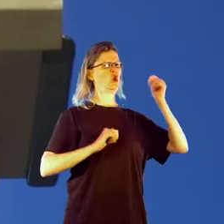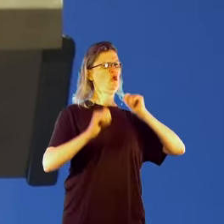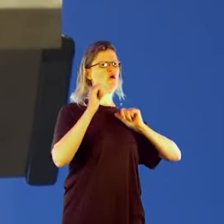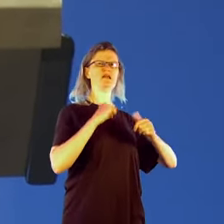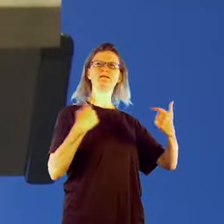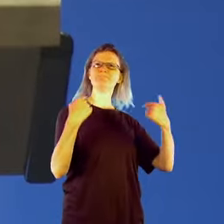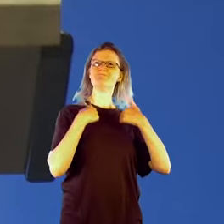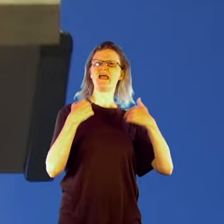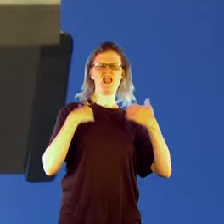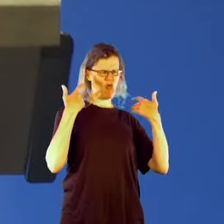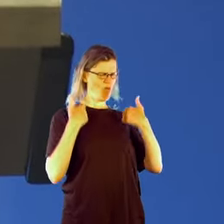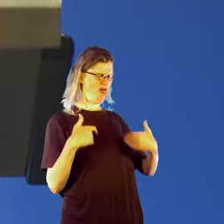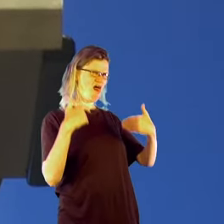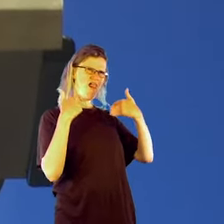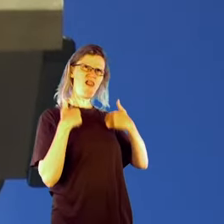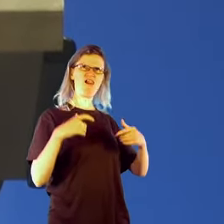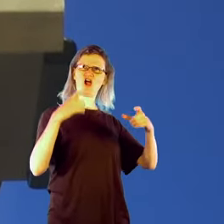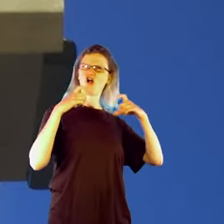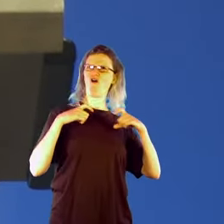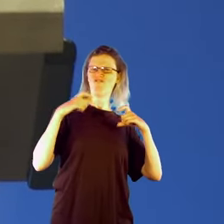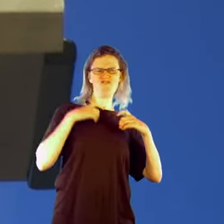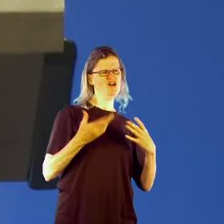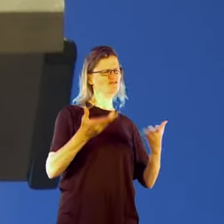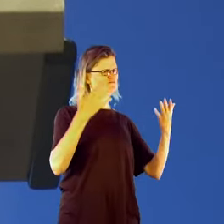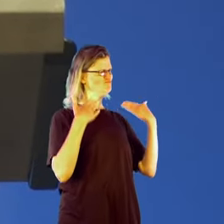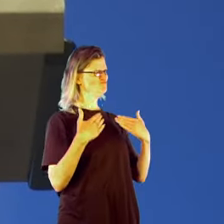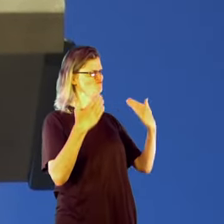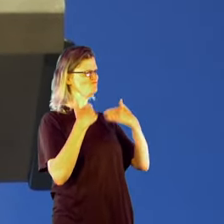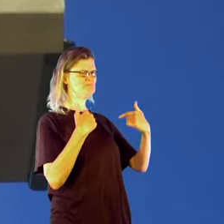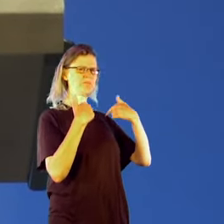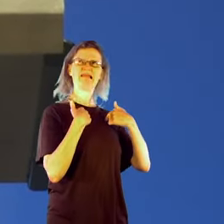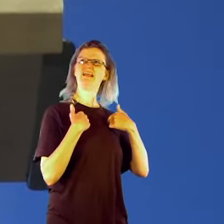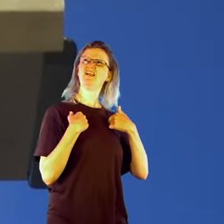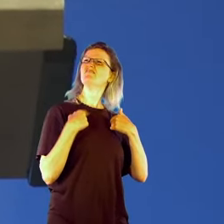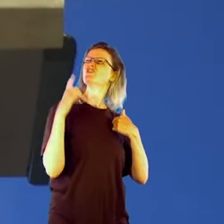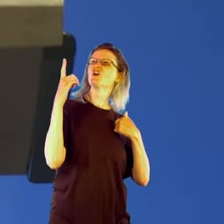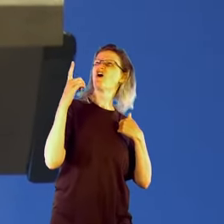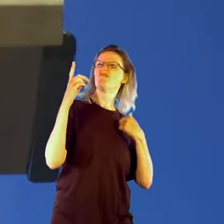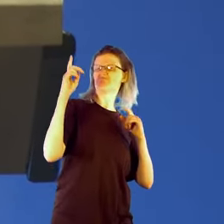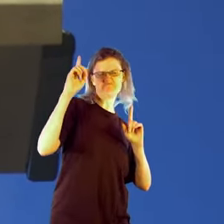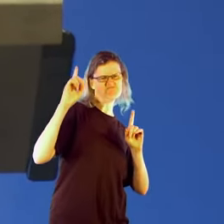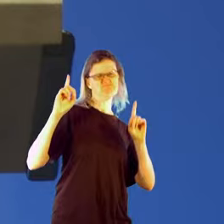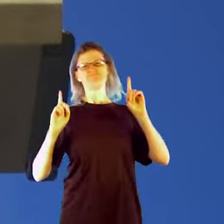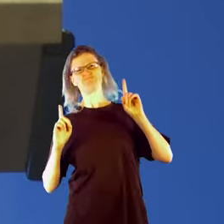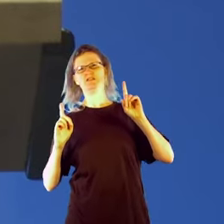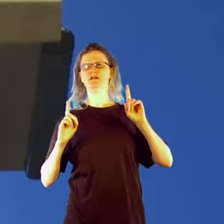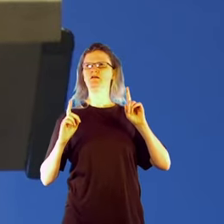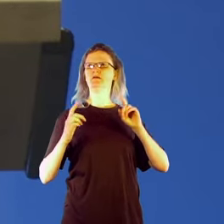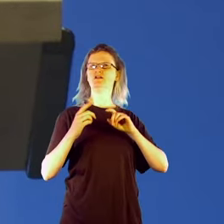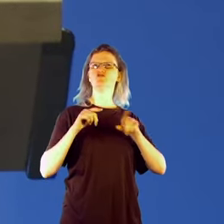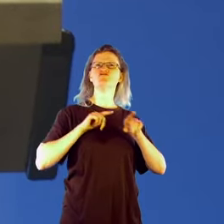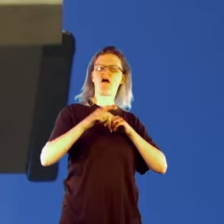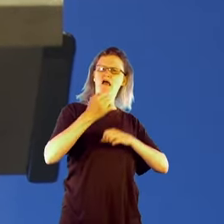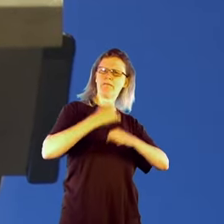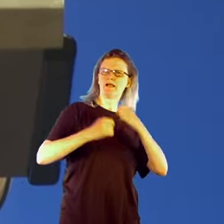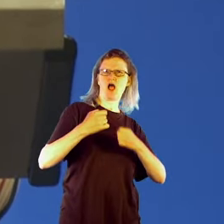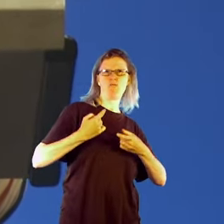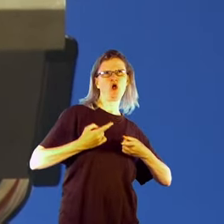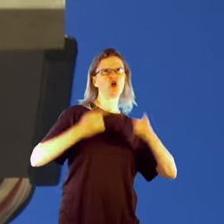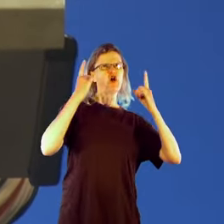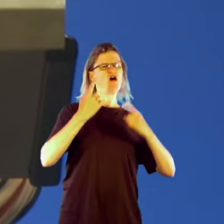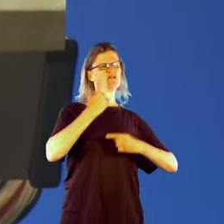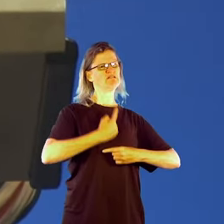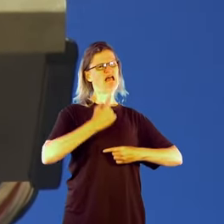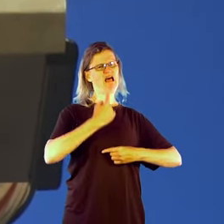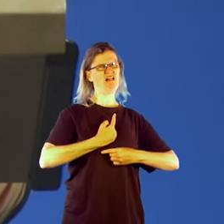status, wealth, comfort. And because we make ourselves into gods, we discard